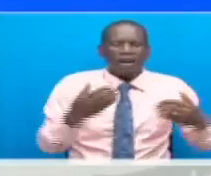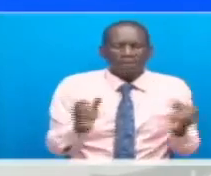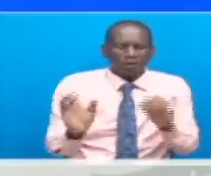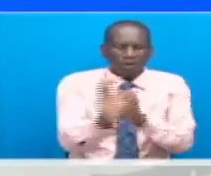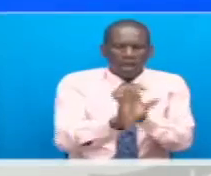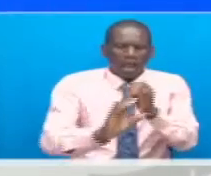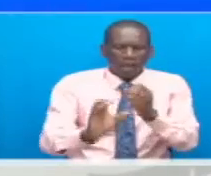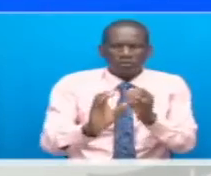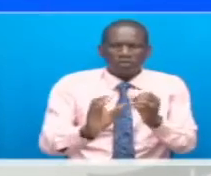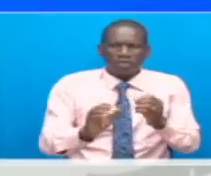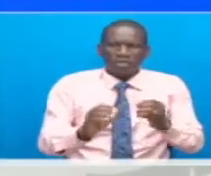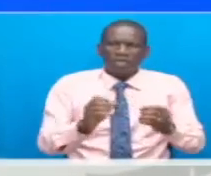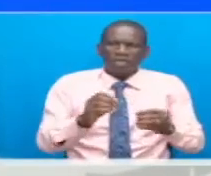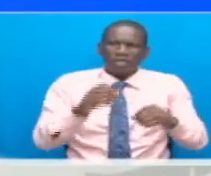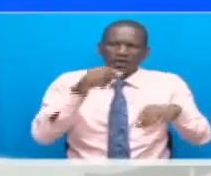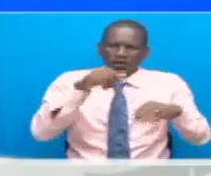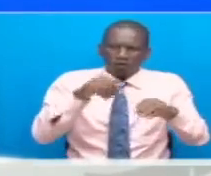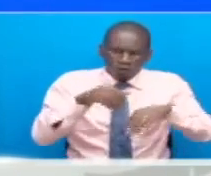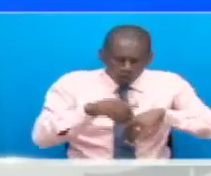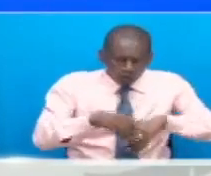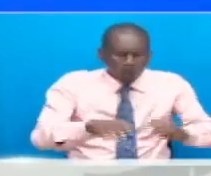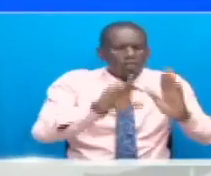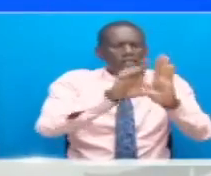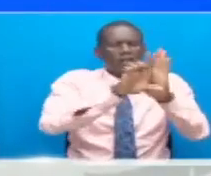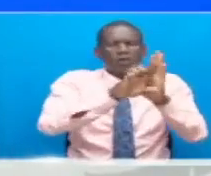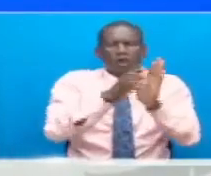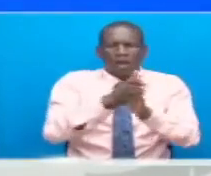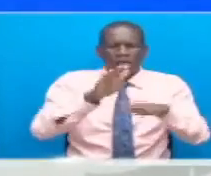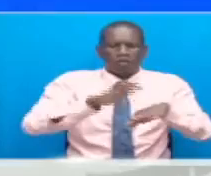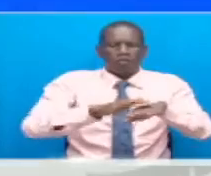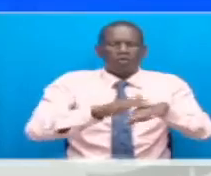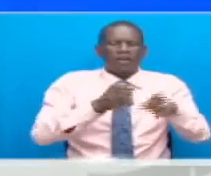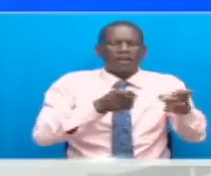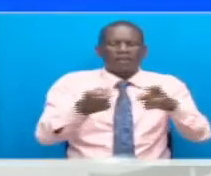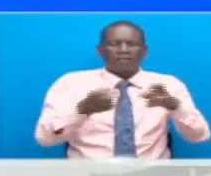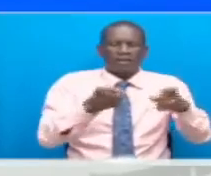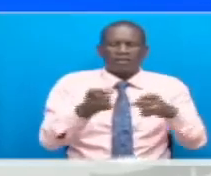built on the rule of law and good governance.